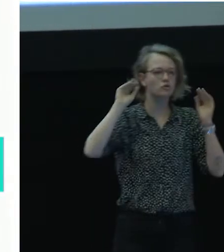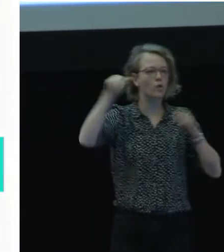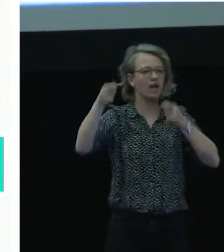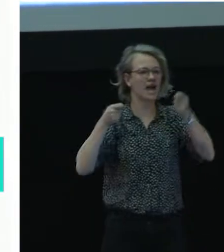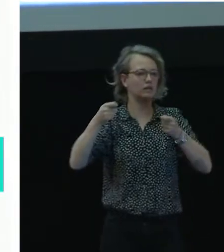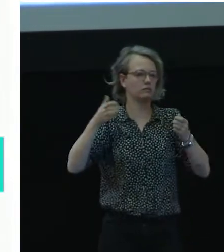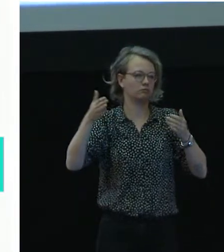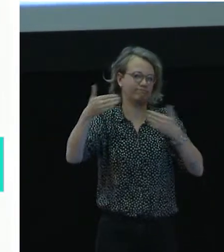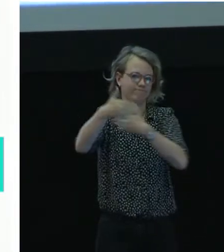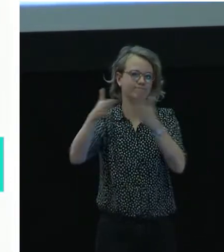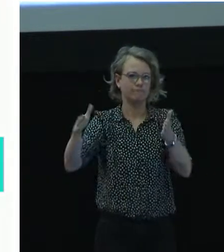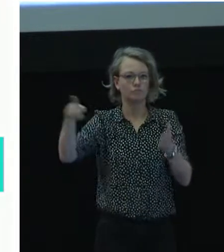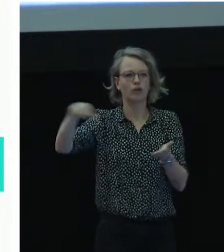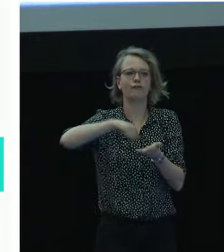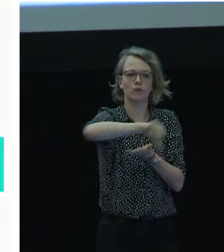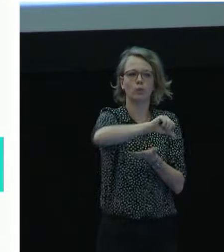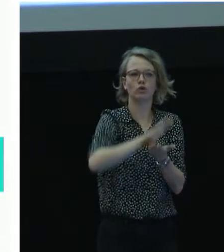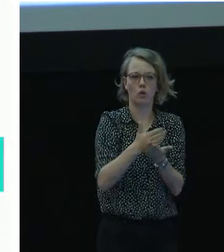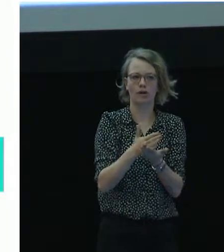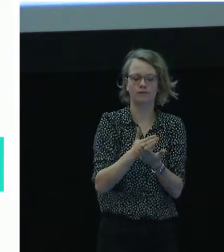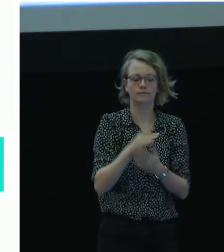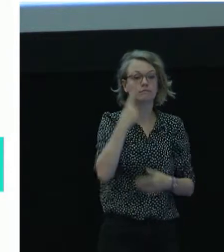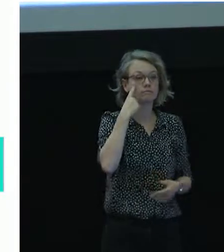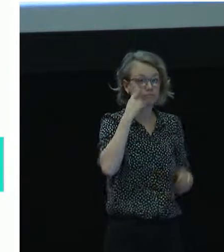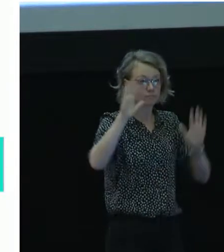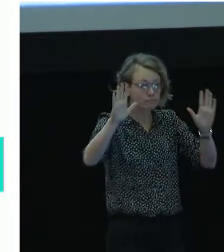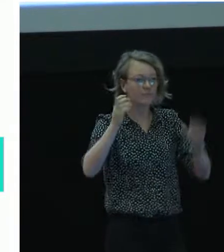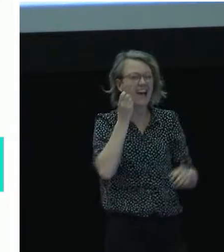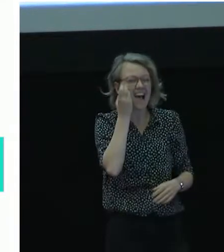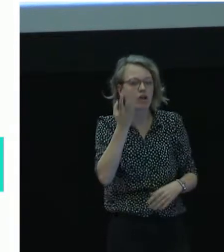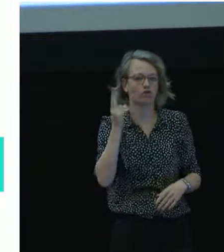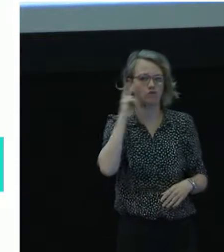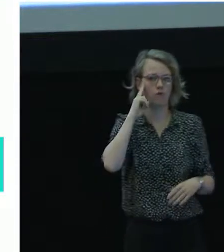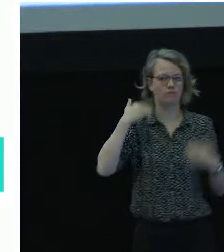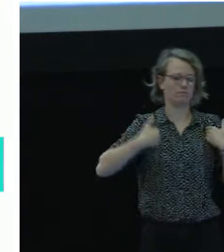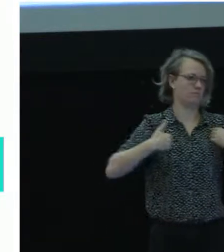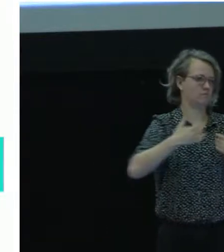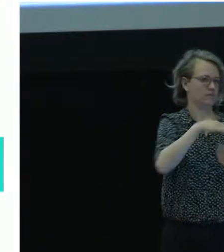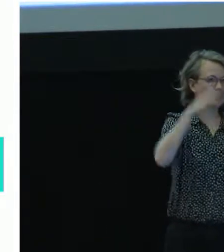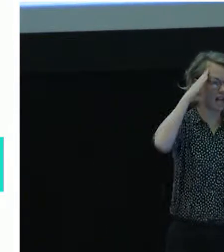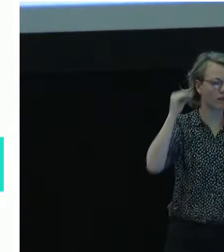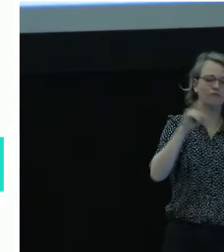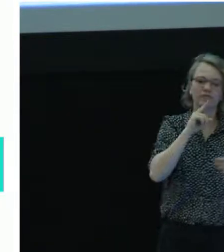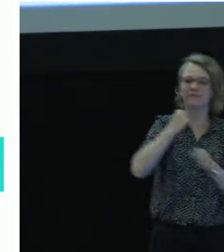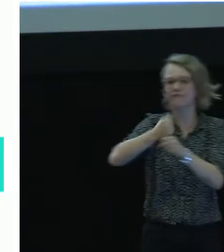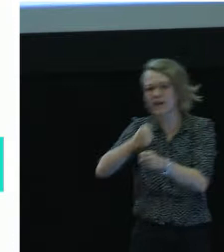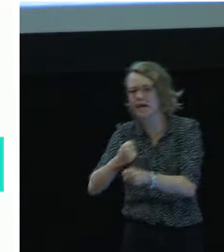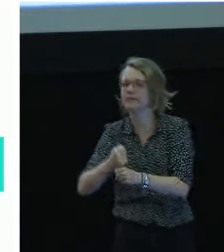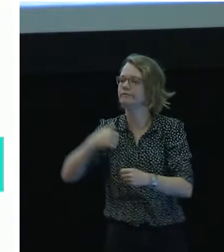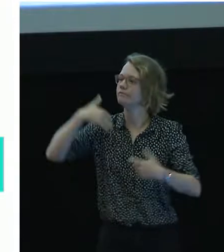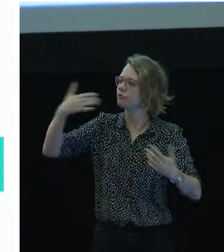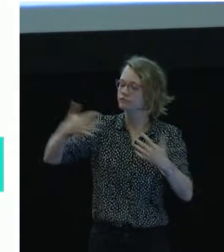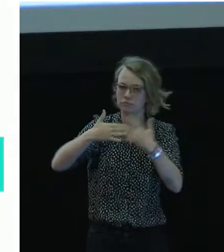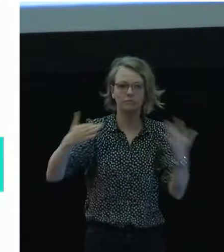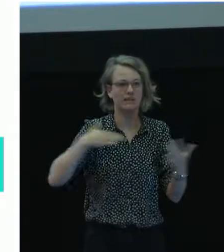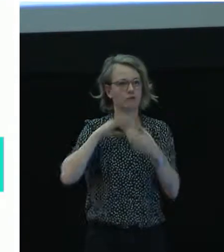So UWV, that is the government body that funds the interpreters, and every deaf